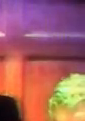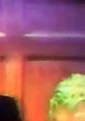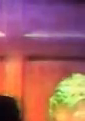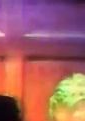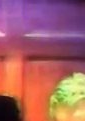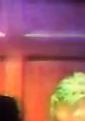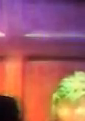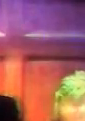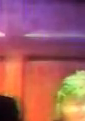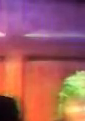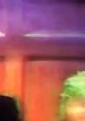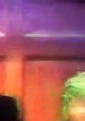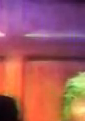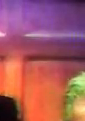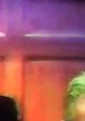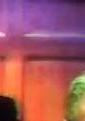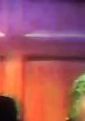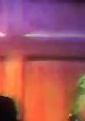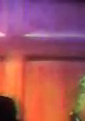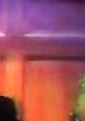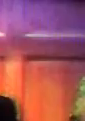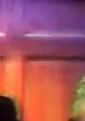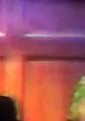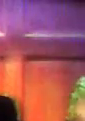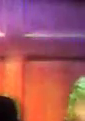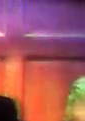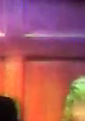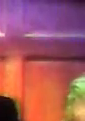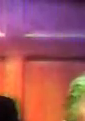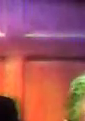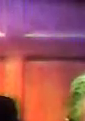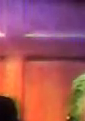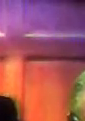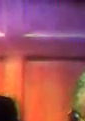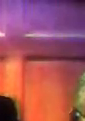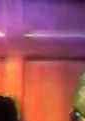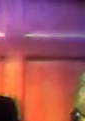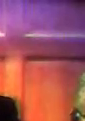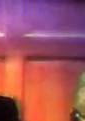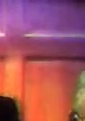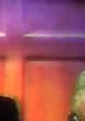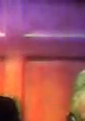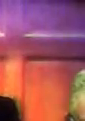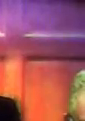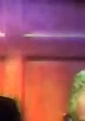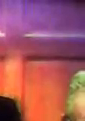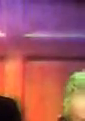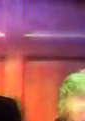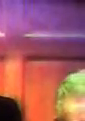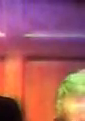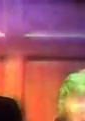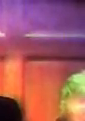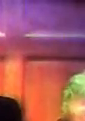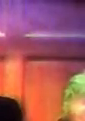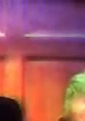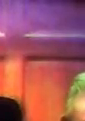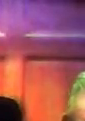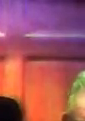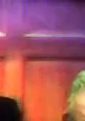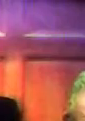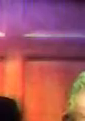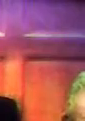for 18 months. Remarkably, she is slowly walking again. Joyce Ziegler and Deb Knott, very good friends who, due to MS, thought they would